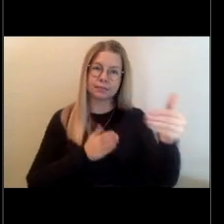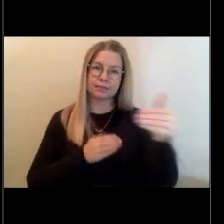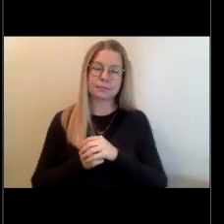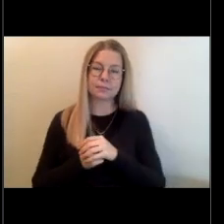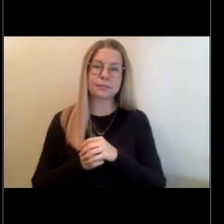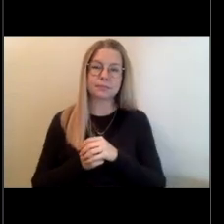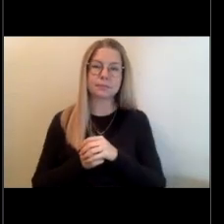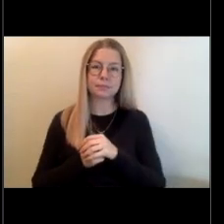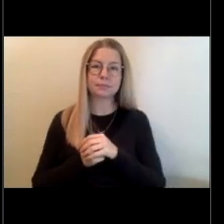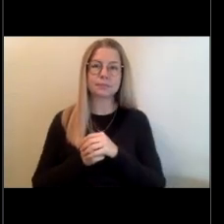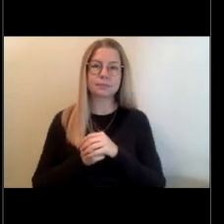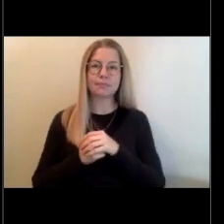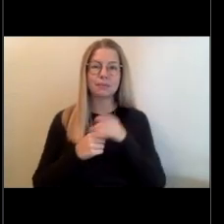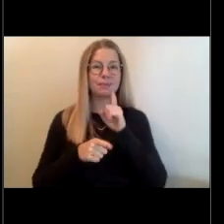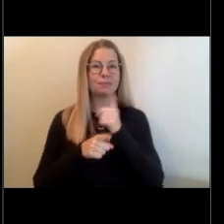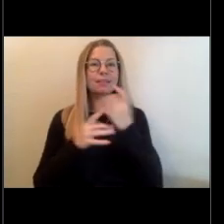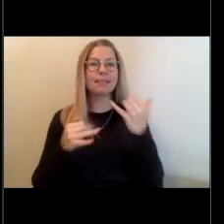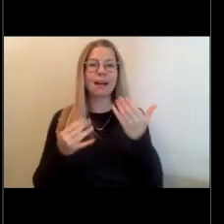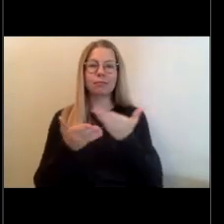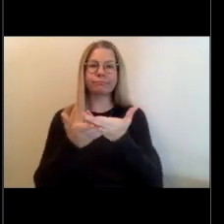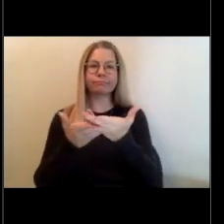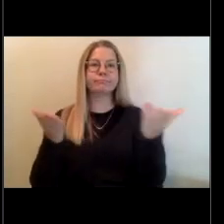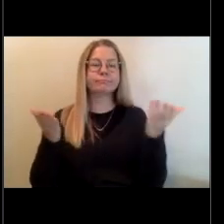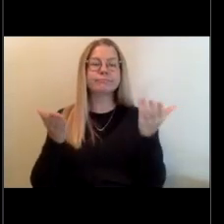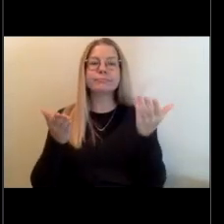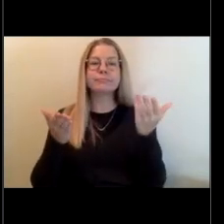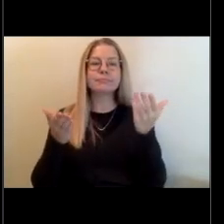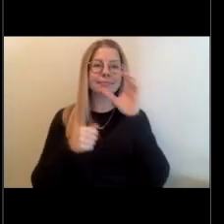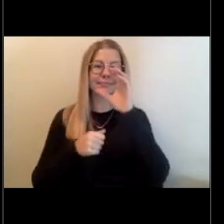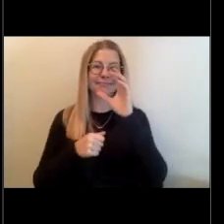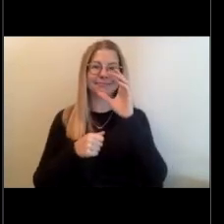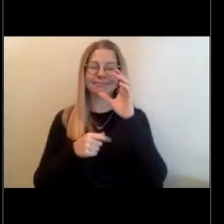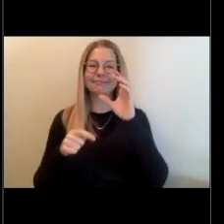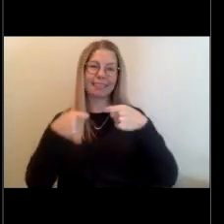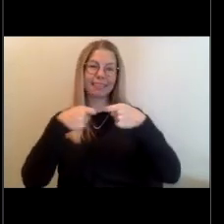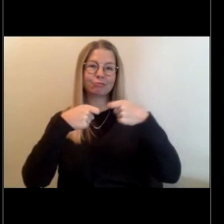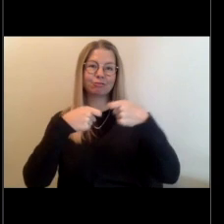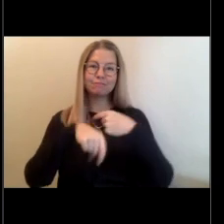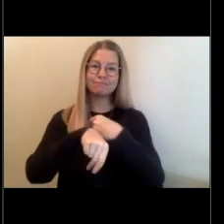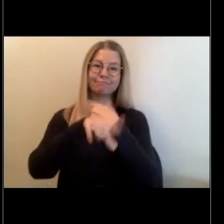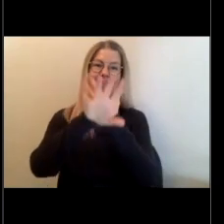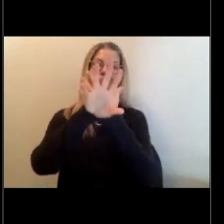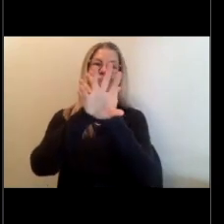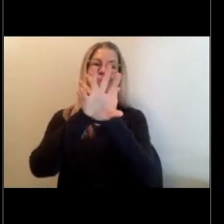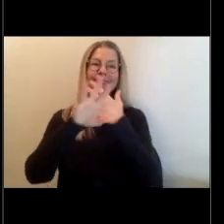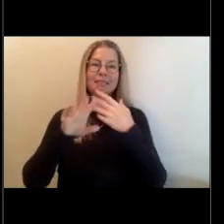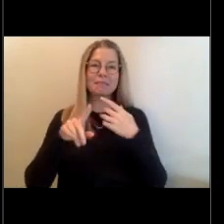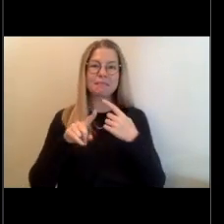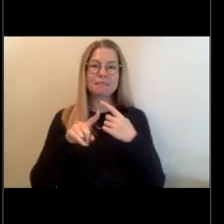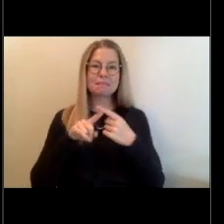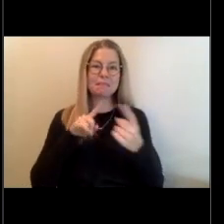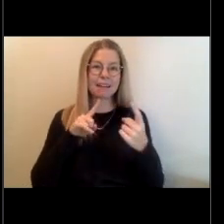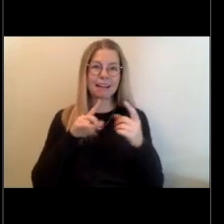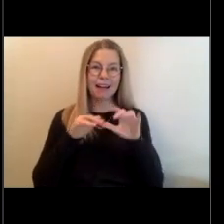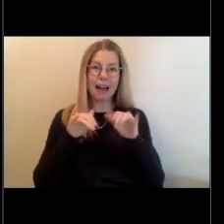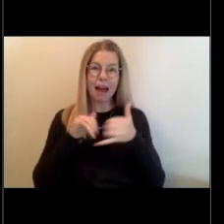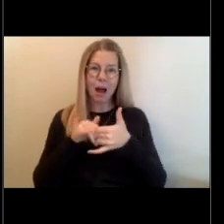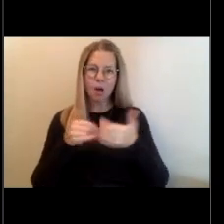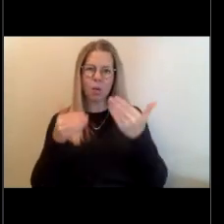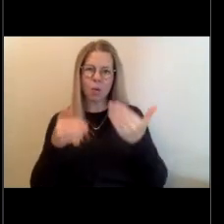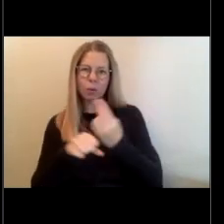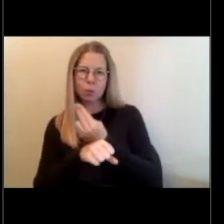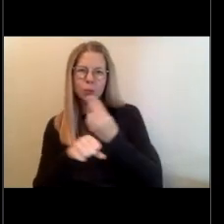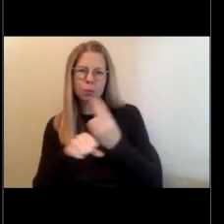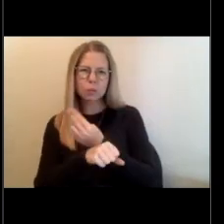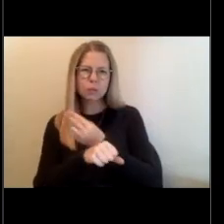an electronic digital media learning how to get here. And I bet you didn't get here without asking how to hook